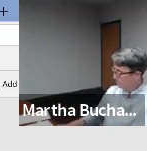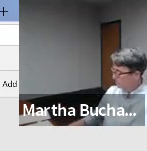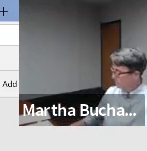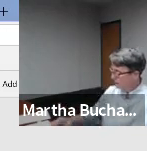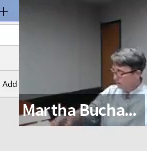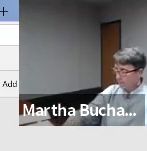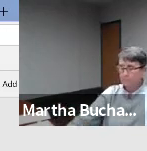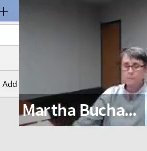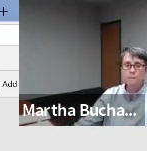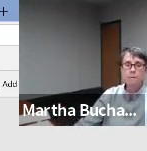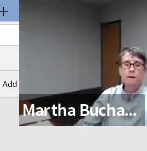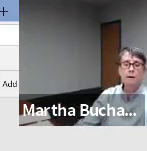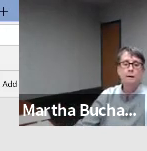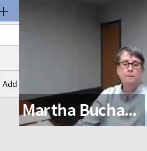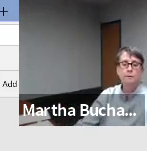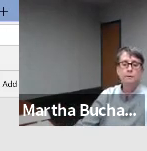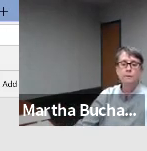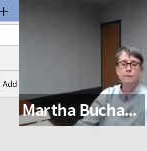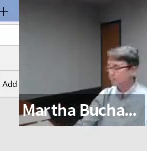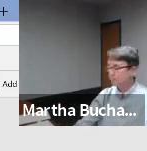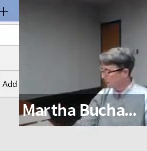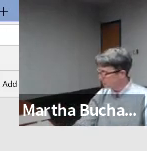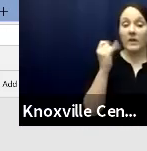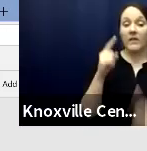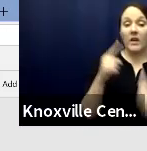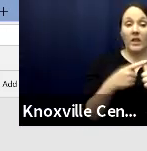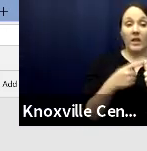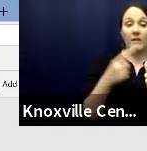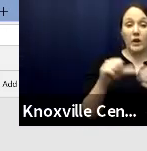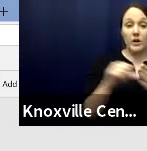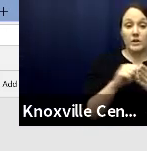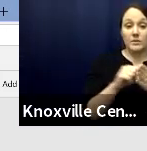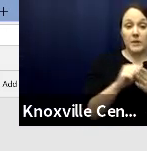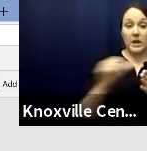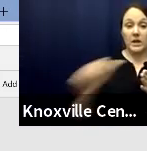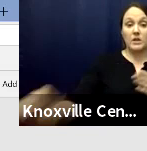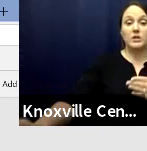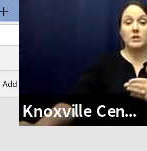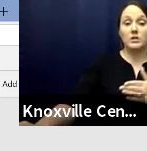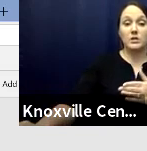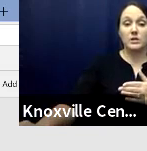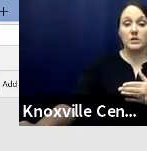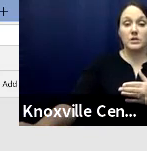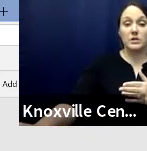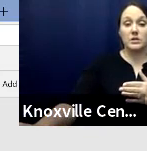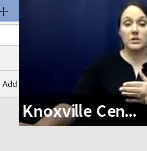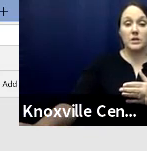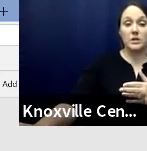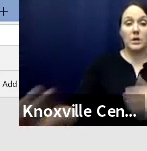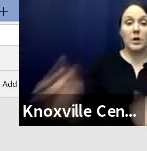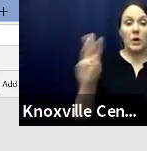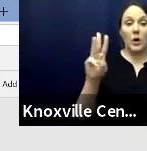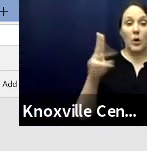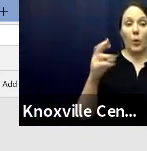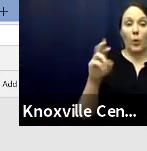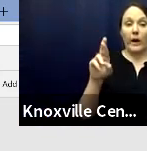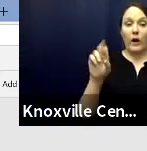So if, so on this first page, the whereas that says,